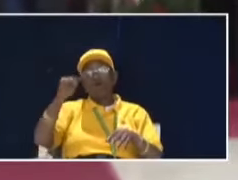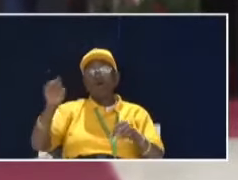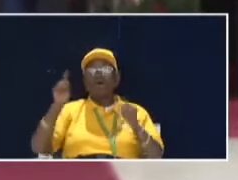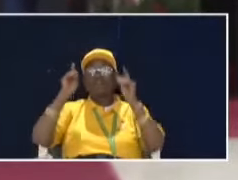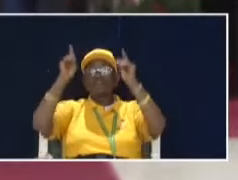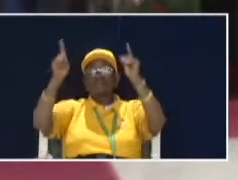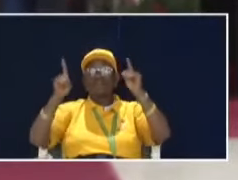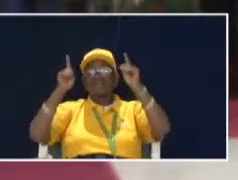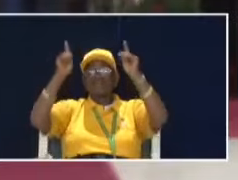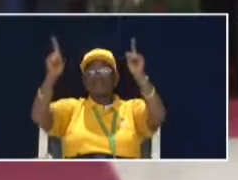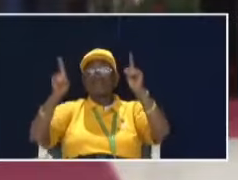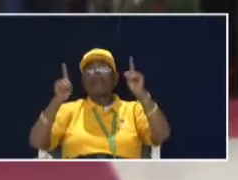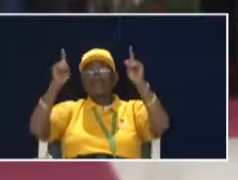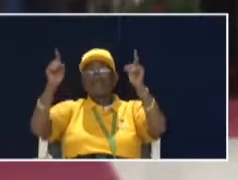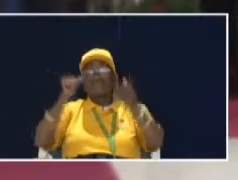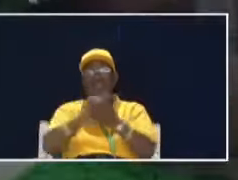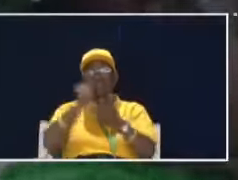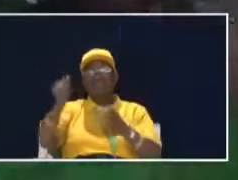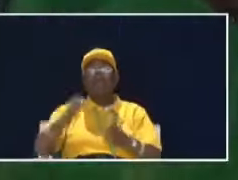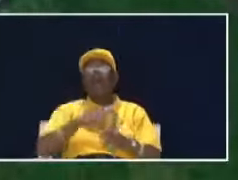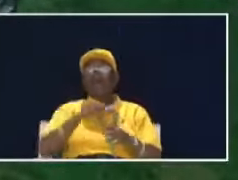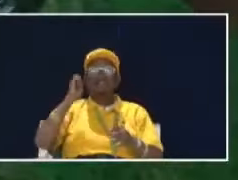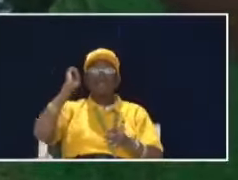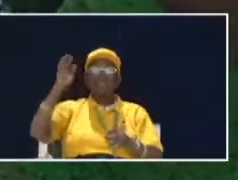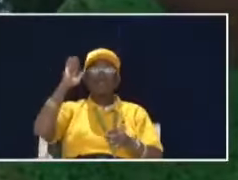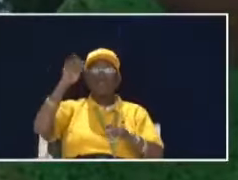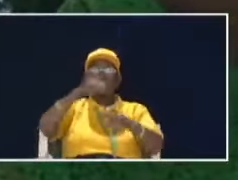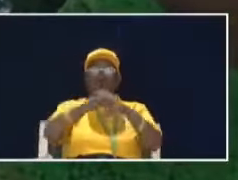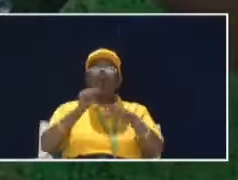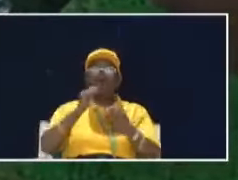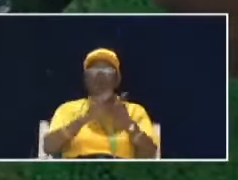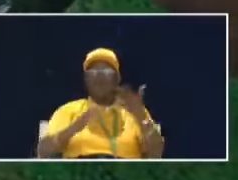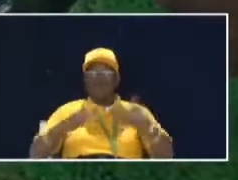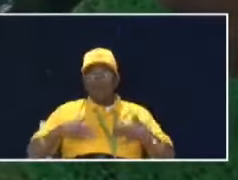And he's going to call somebody tonight.